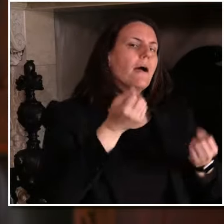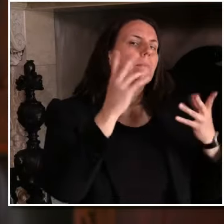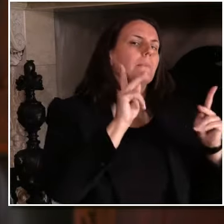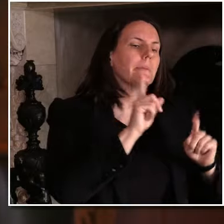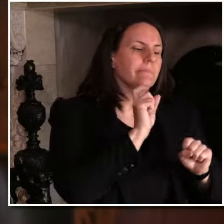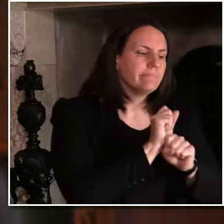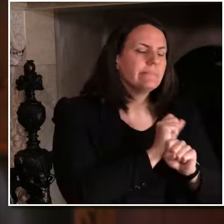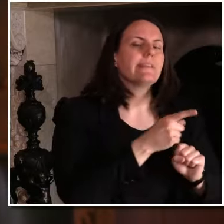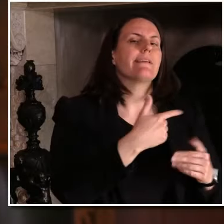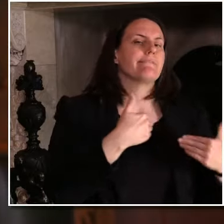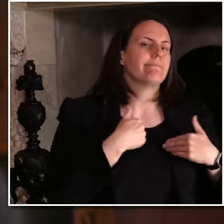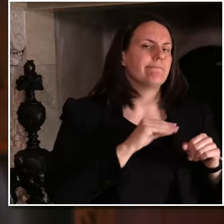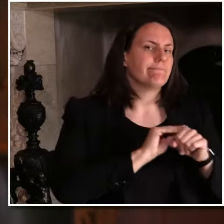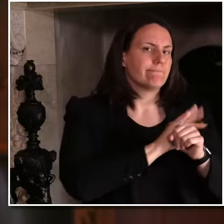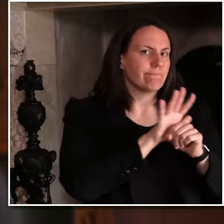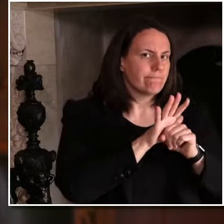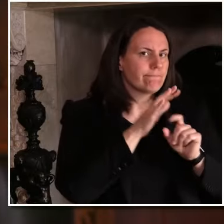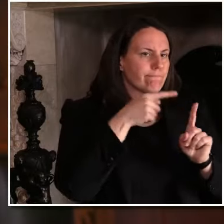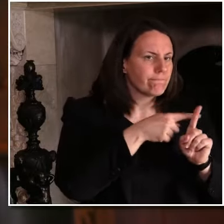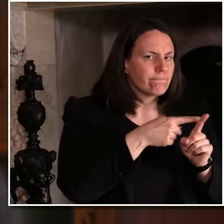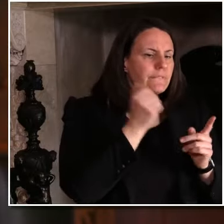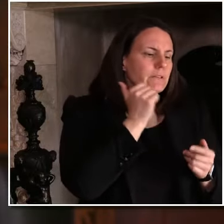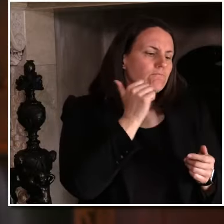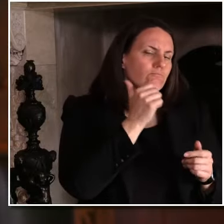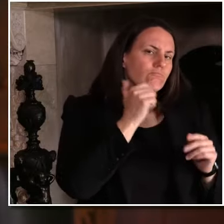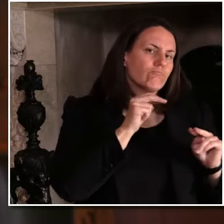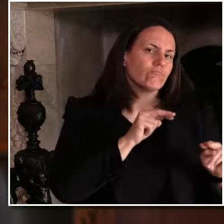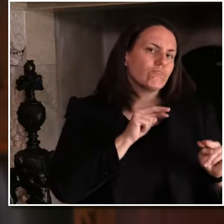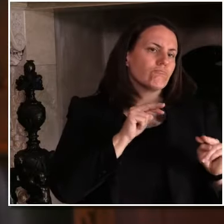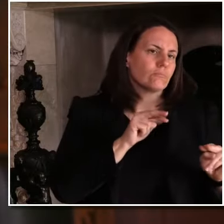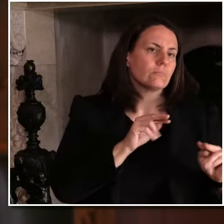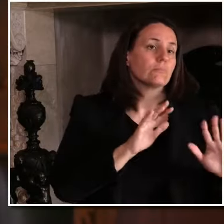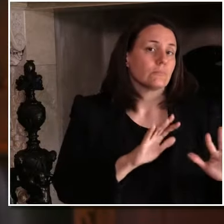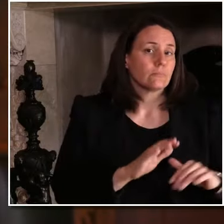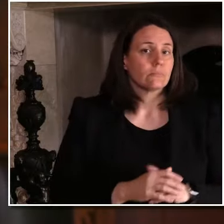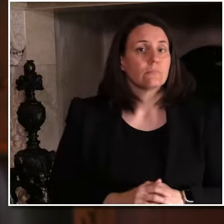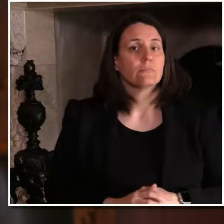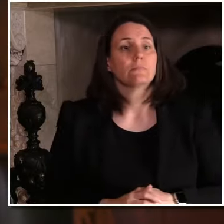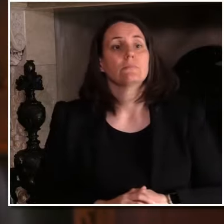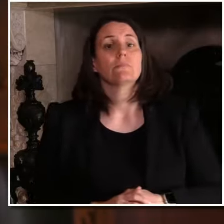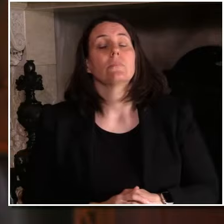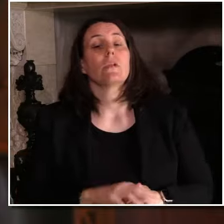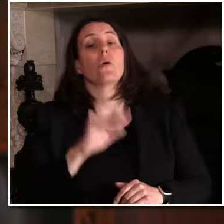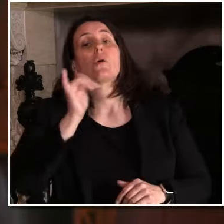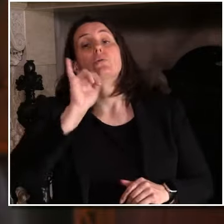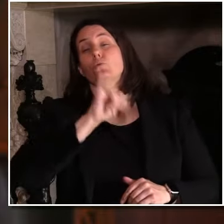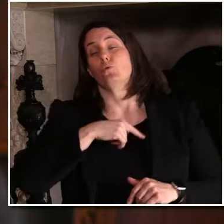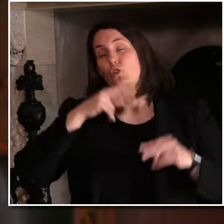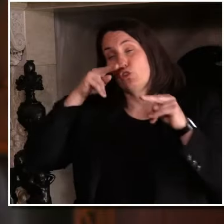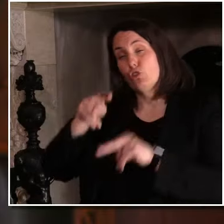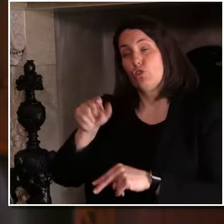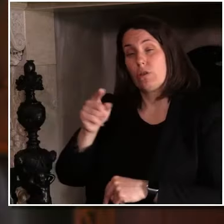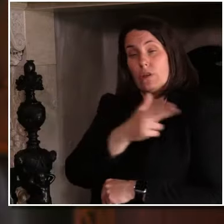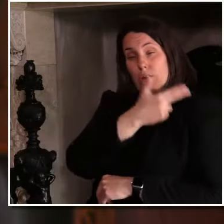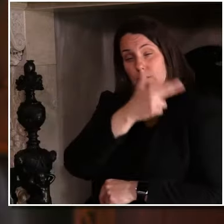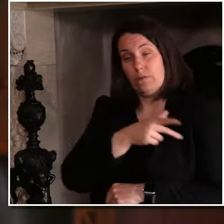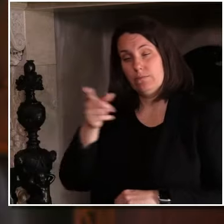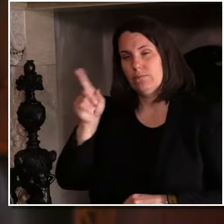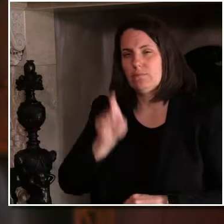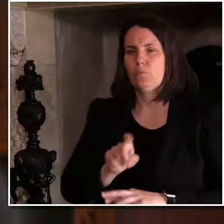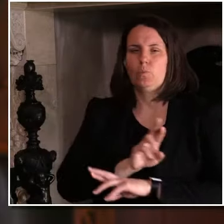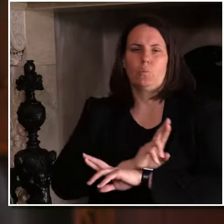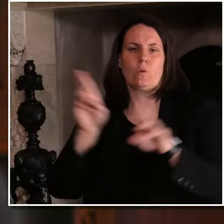and healthcare hospital capacity, our progress, we were very clear in the order and in Badger Bounce Back that